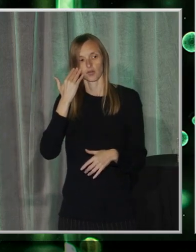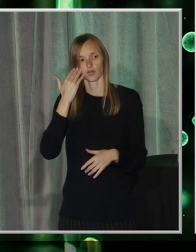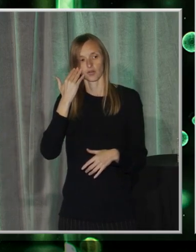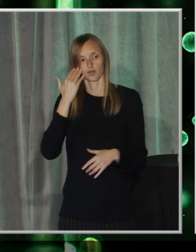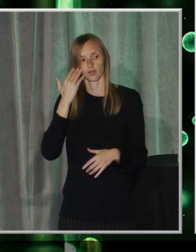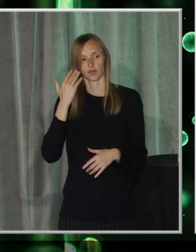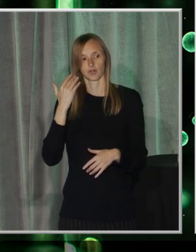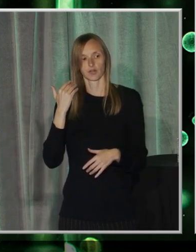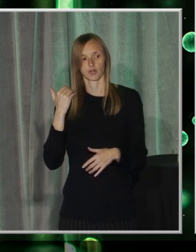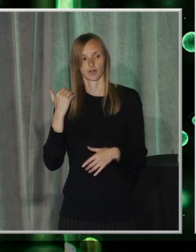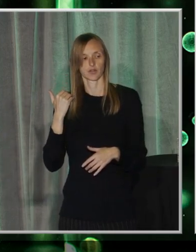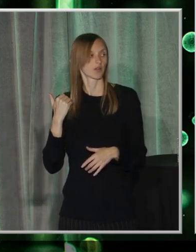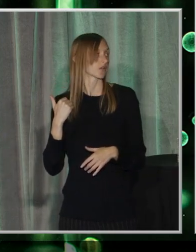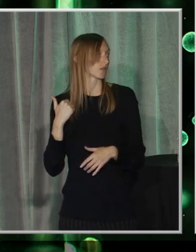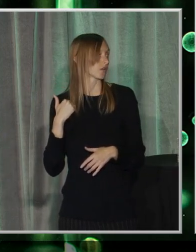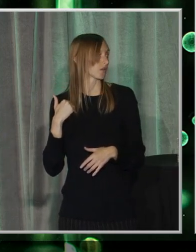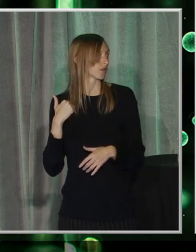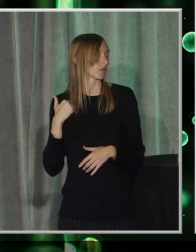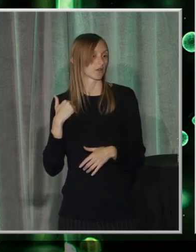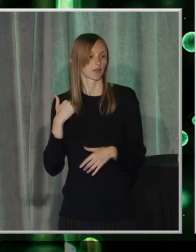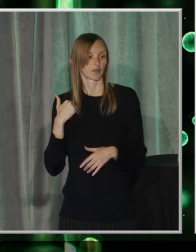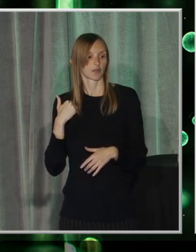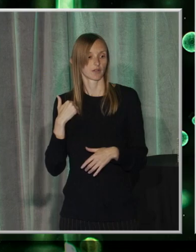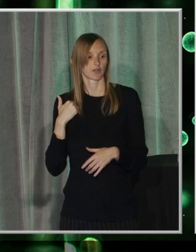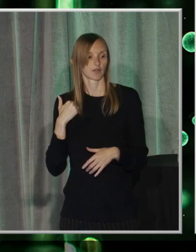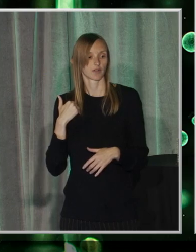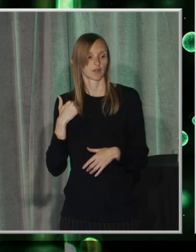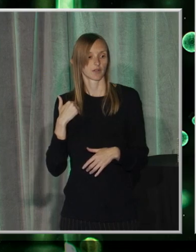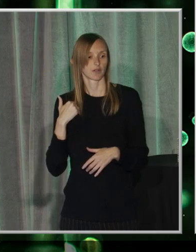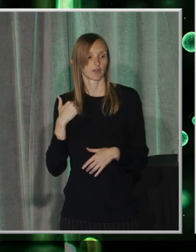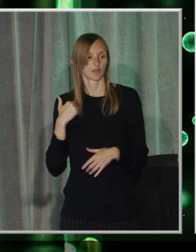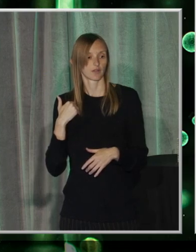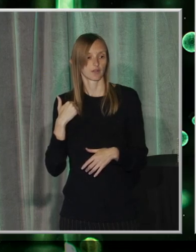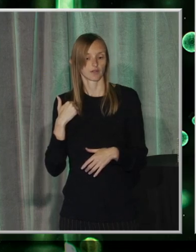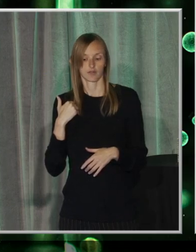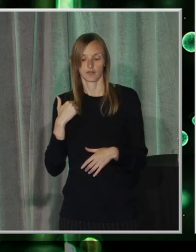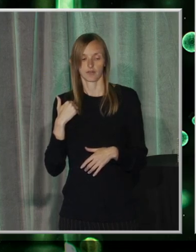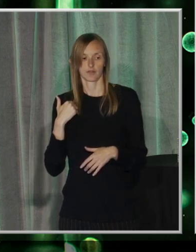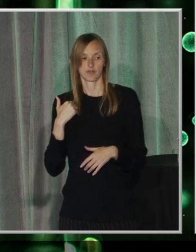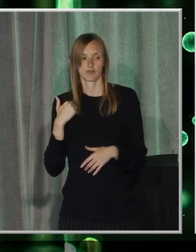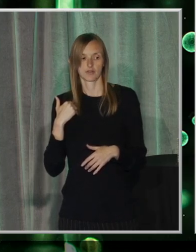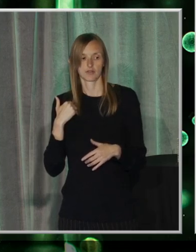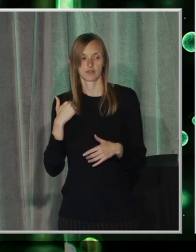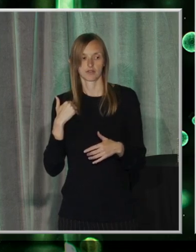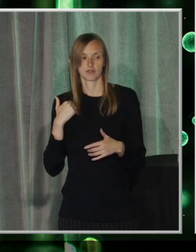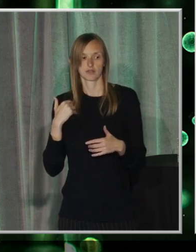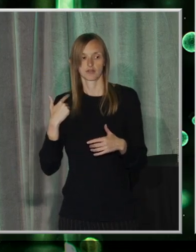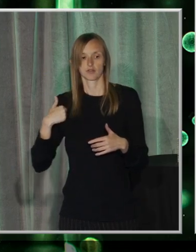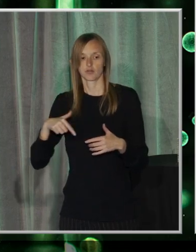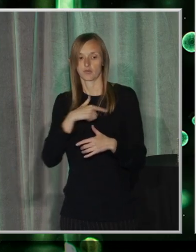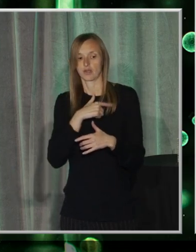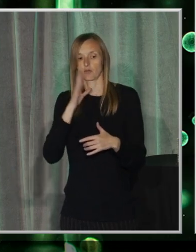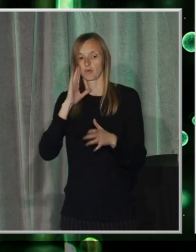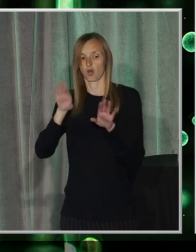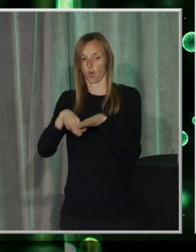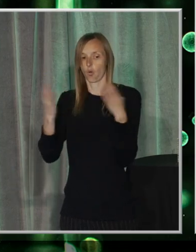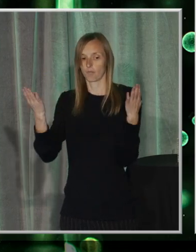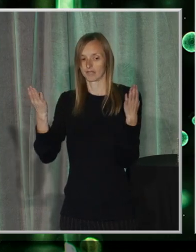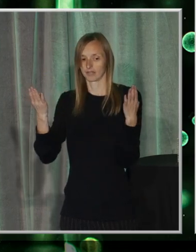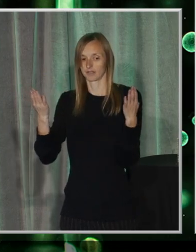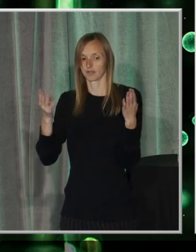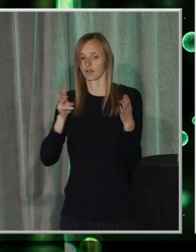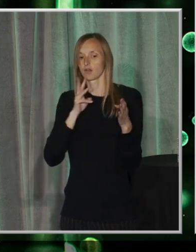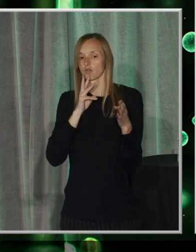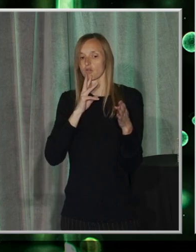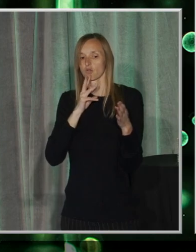how do you usually get water in the lobbies at home? That's how we be opening it, and water